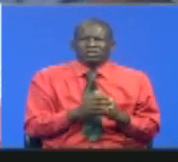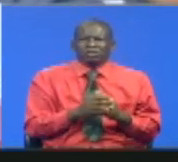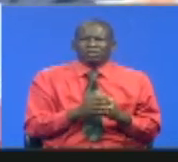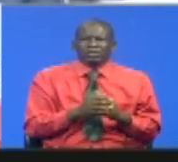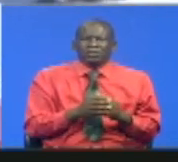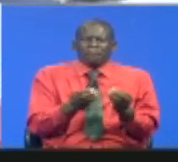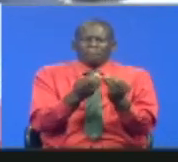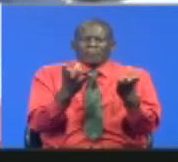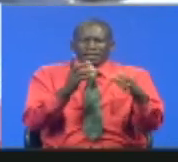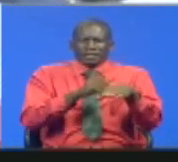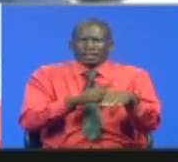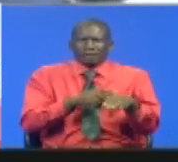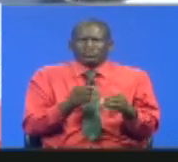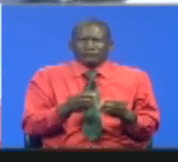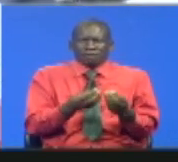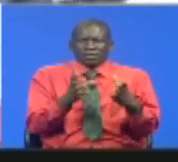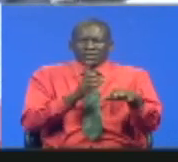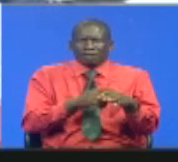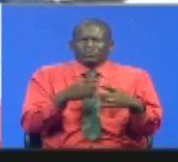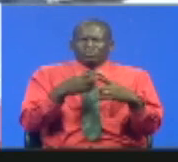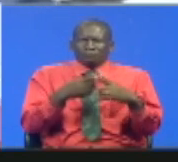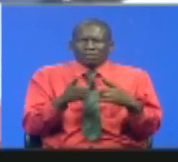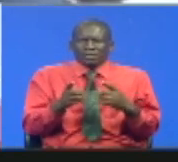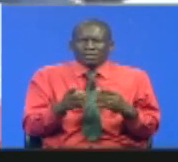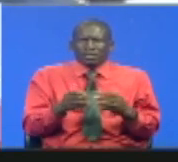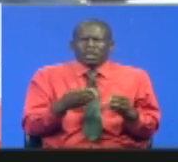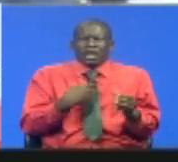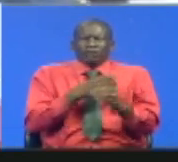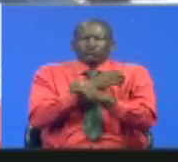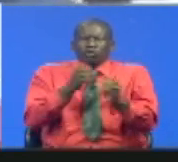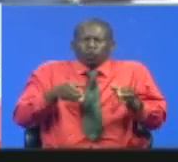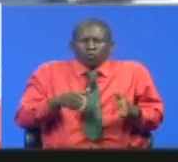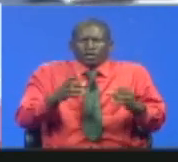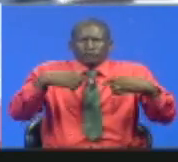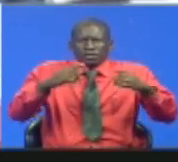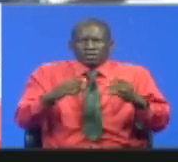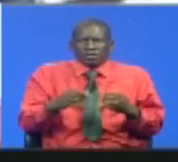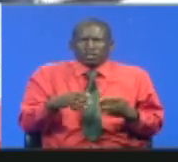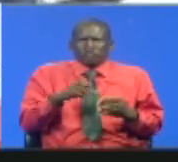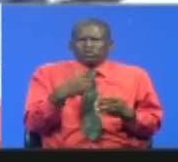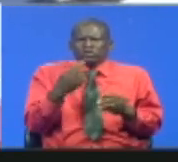mara mingi sana, lakini ilikuwa kuna njia, ilikuwa ni ile njia ya